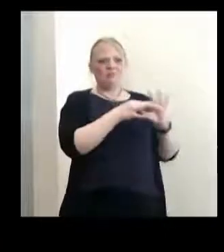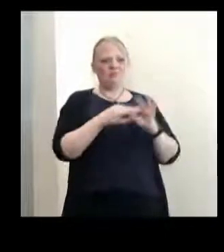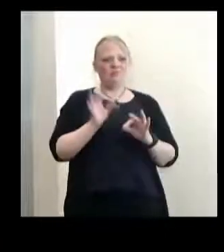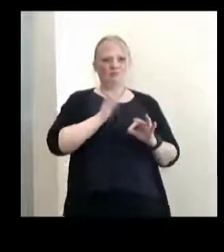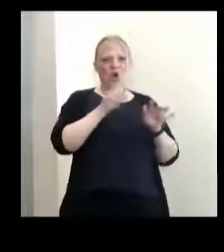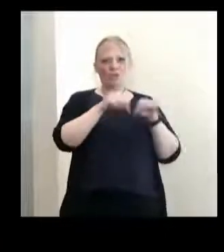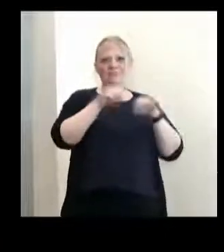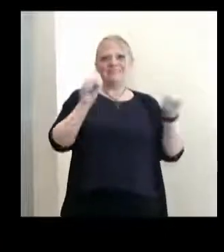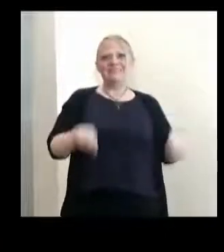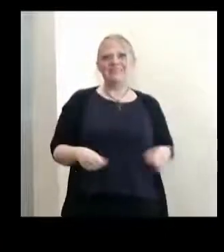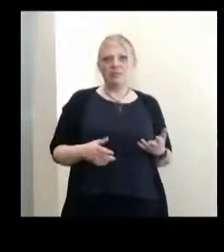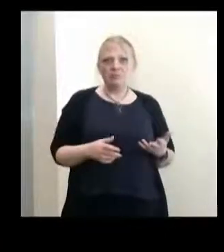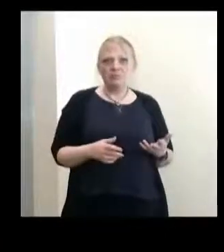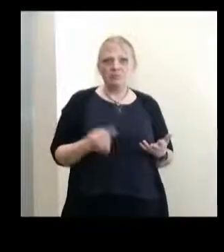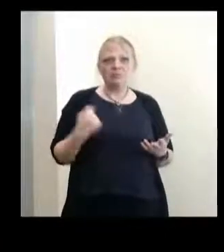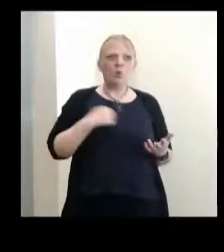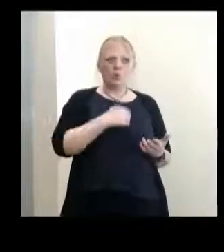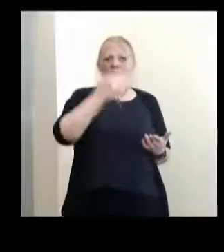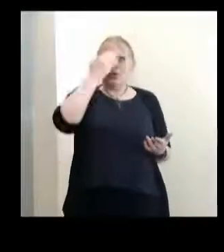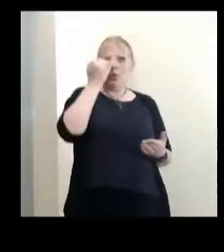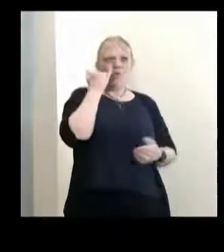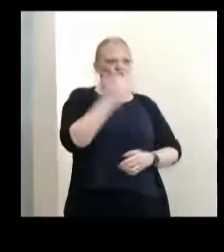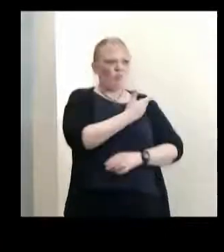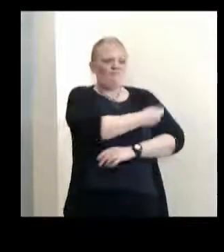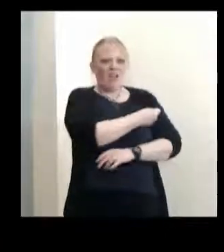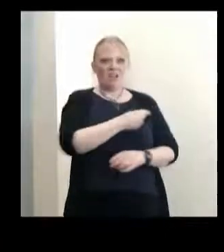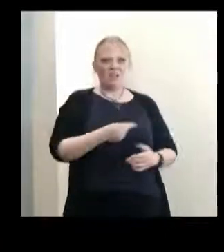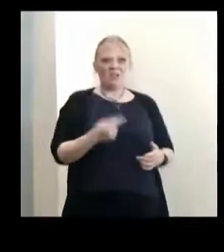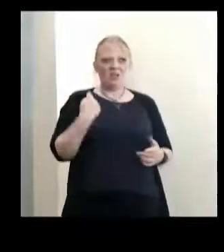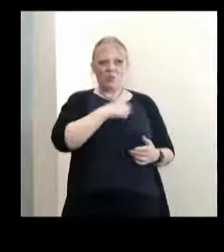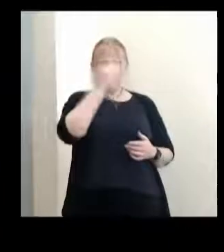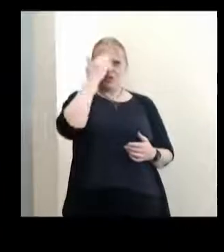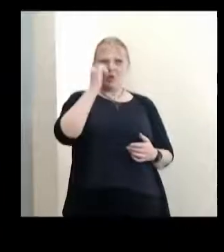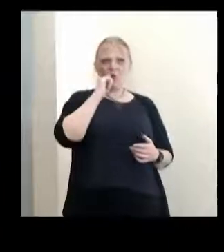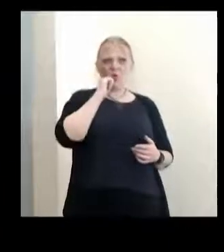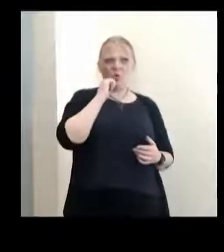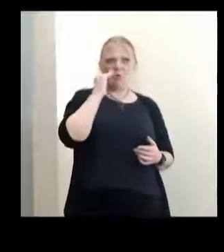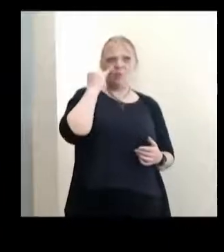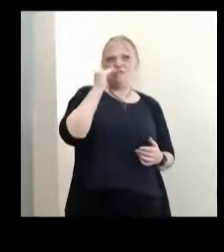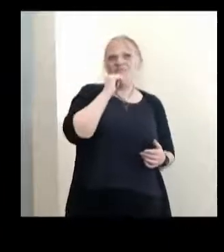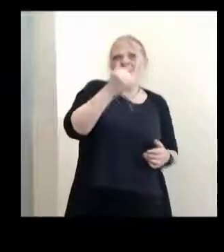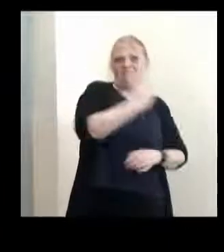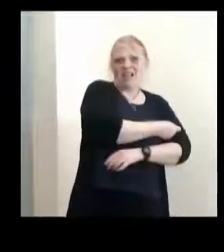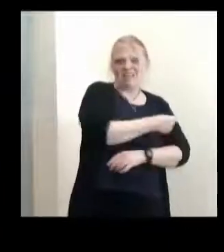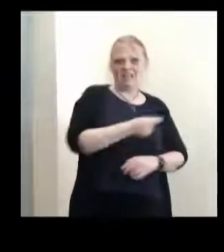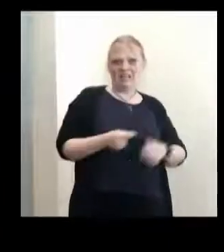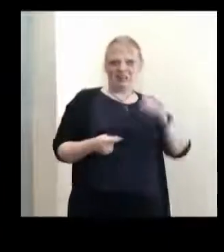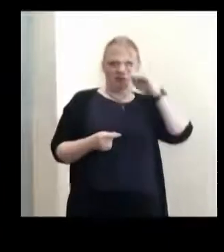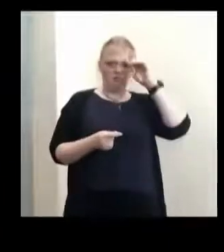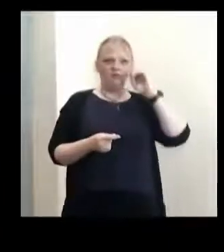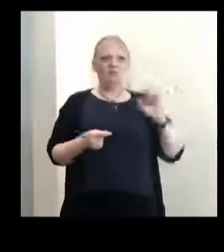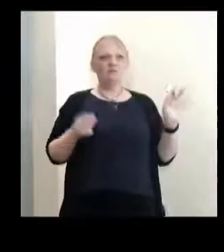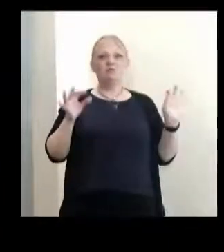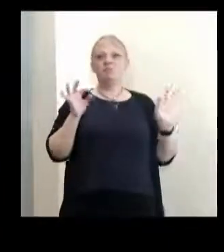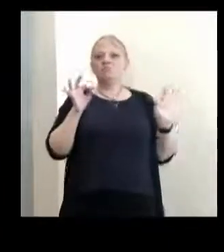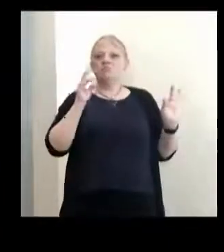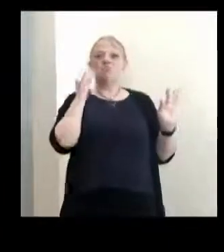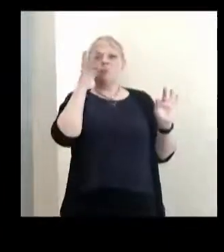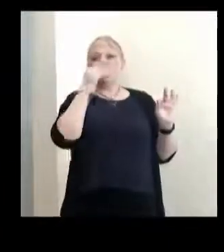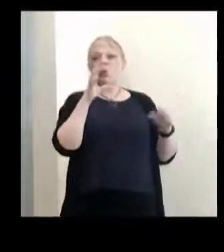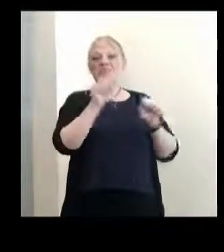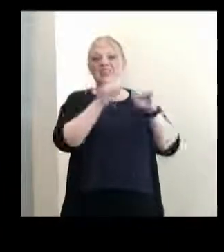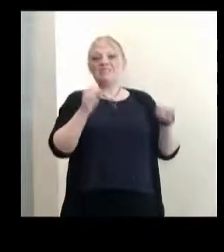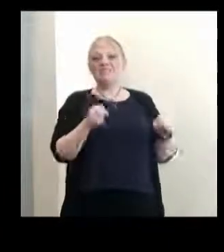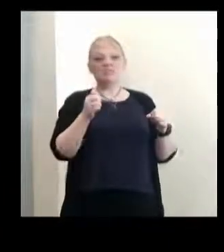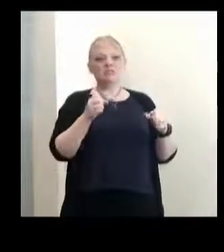system. We know if you've been vaccinated. We know if you haven't been vaccinated. That's the beauty of the system today, is it allows